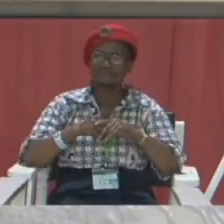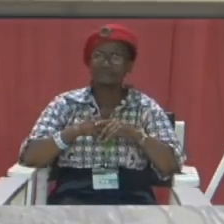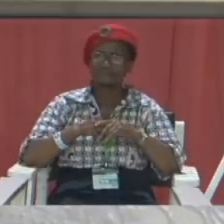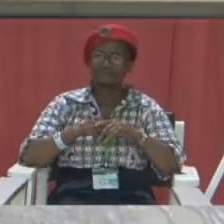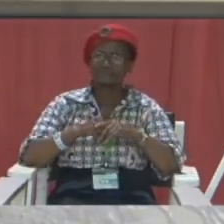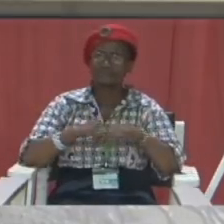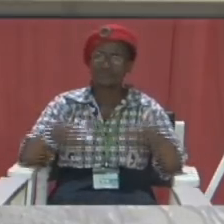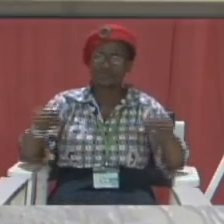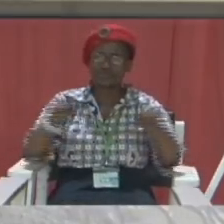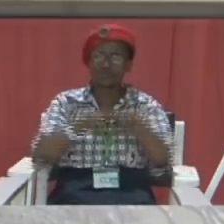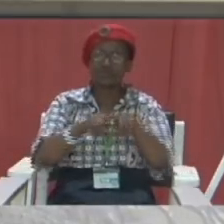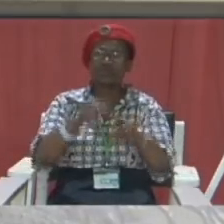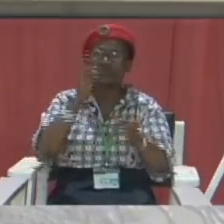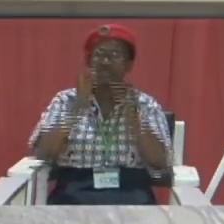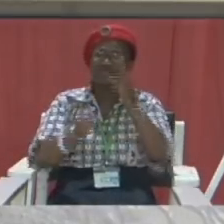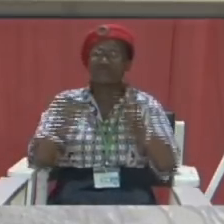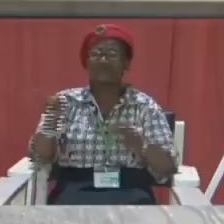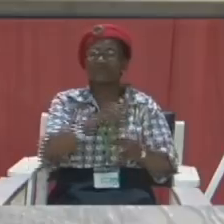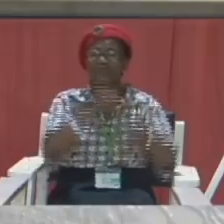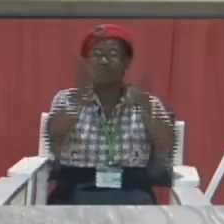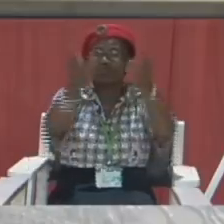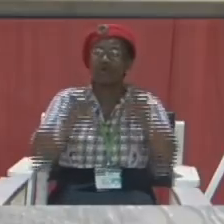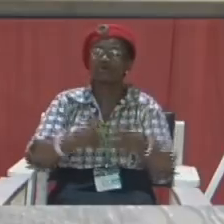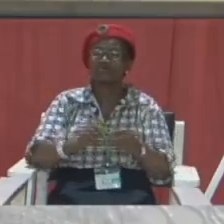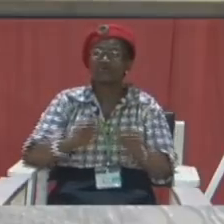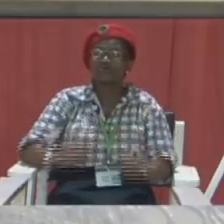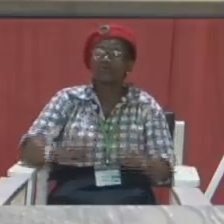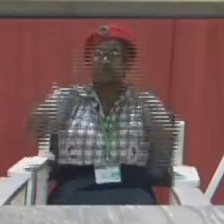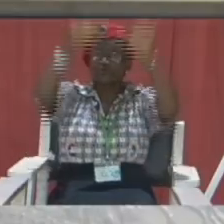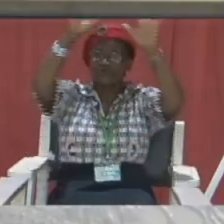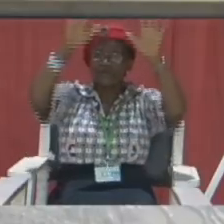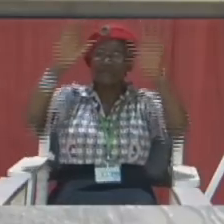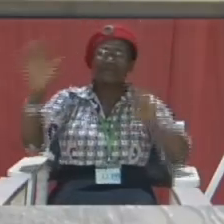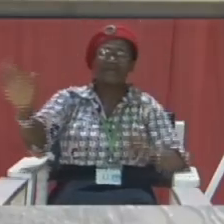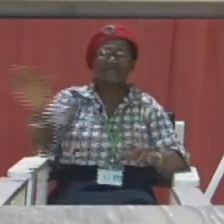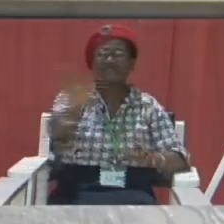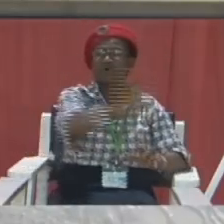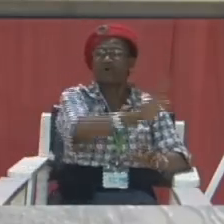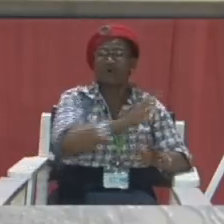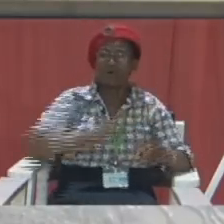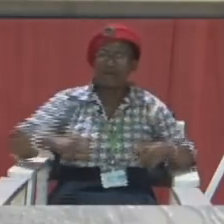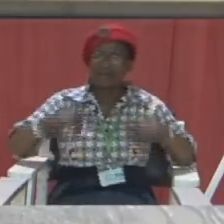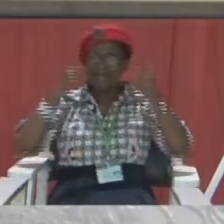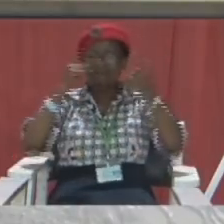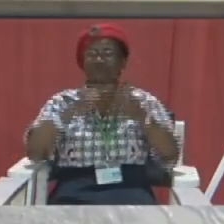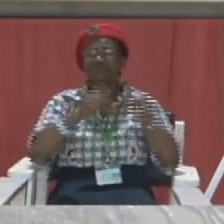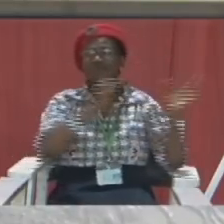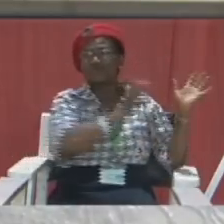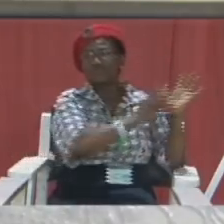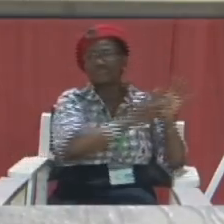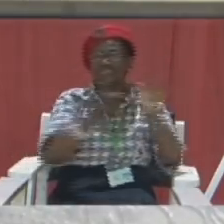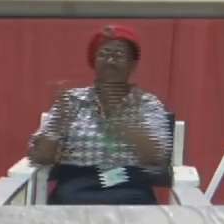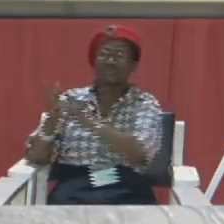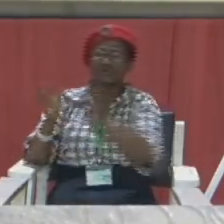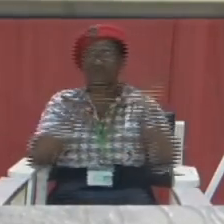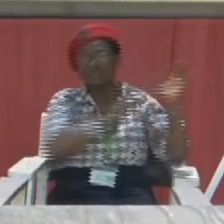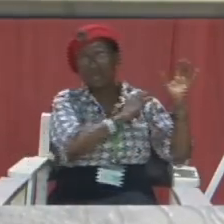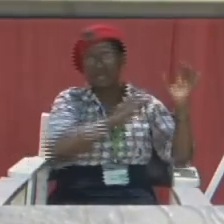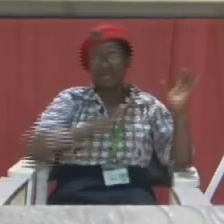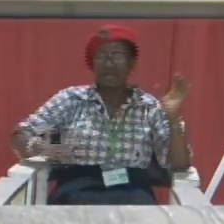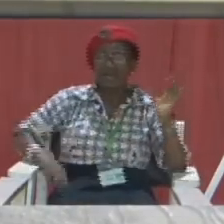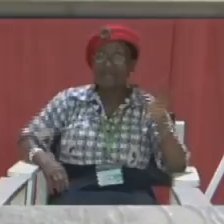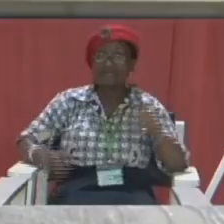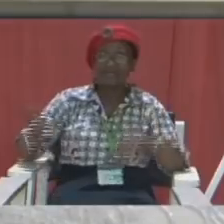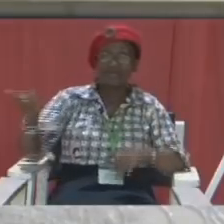So if you want to surrender your life to Jesus, ti o ba wa fe fi aye re fun Jesu Kristi, you want him to redeem